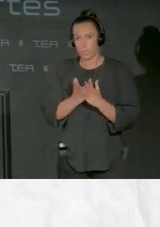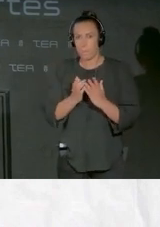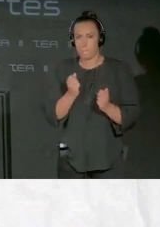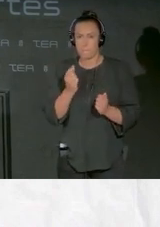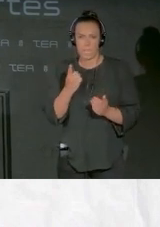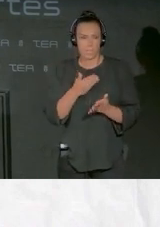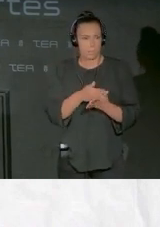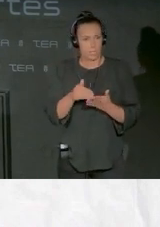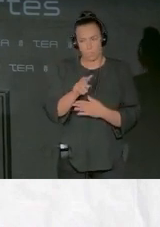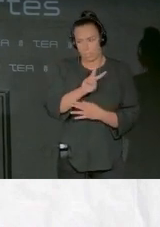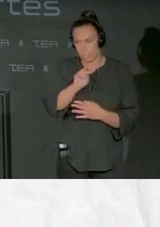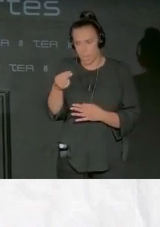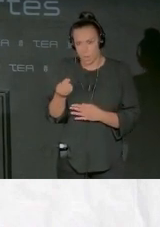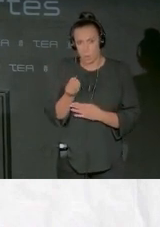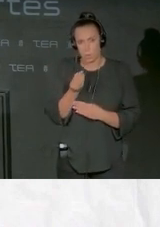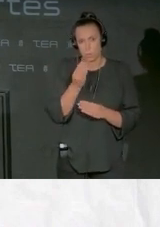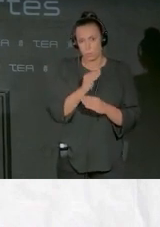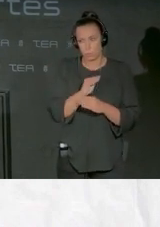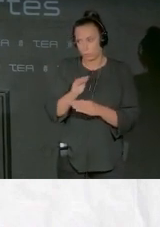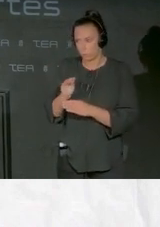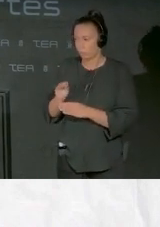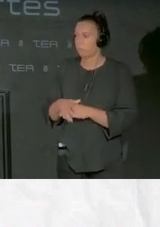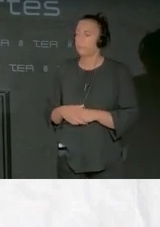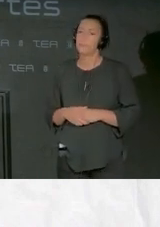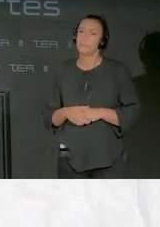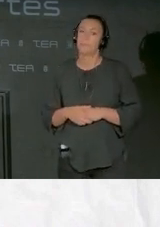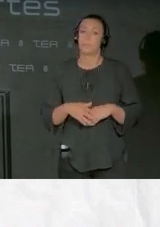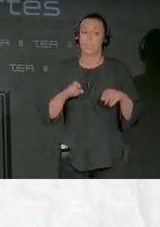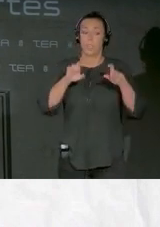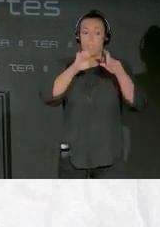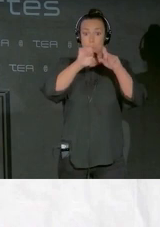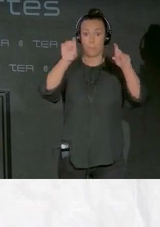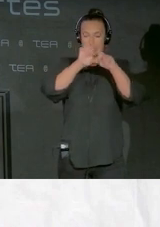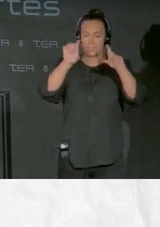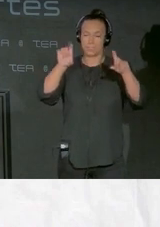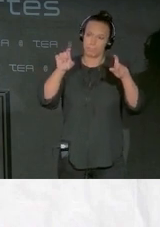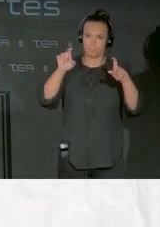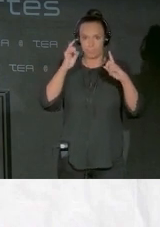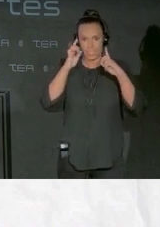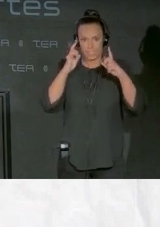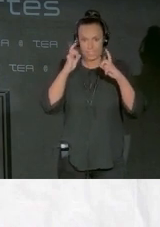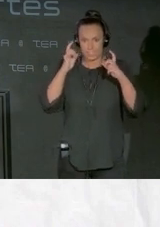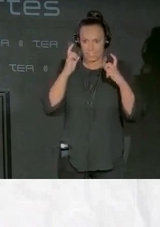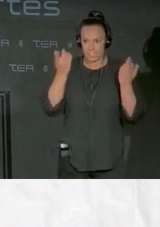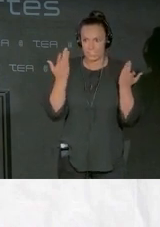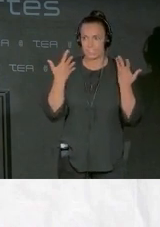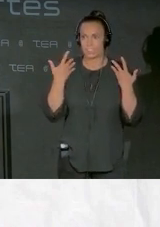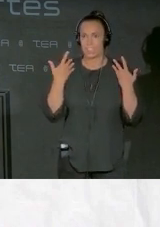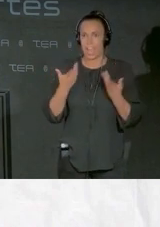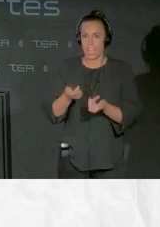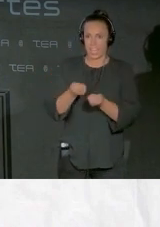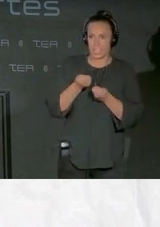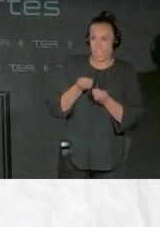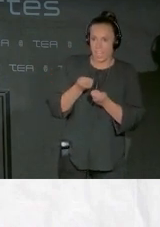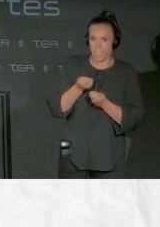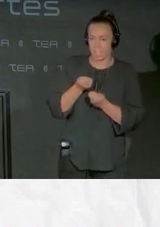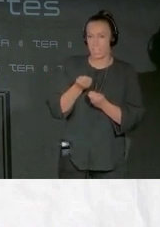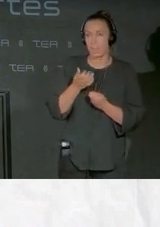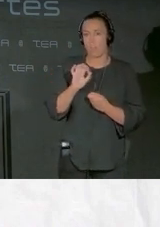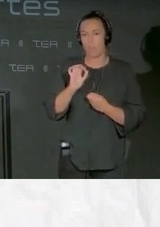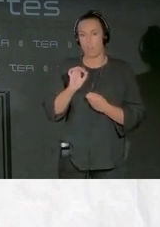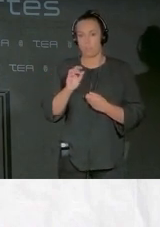to keep, retain, or acquire new talent, new technology, or